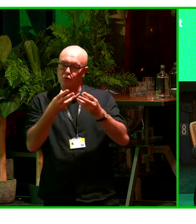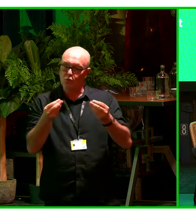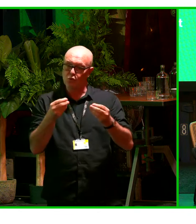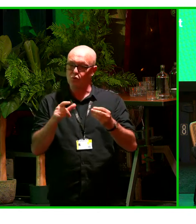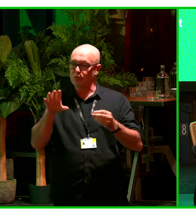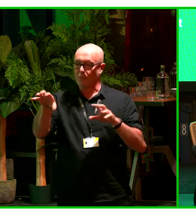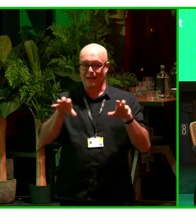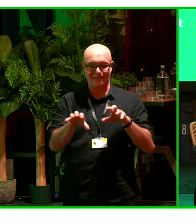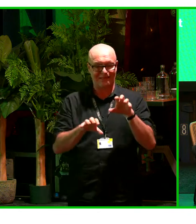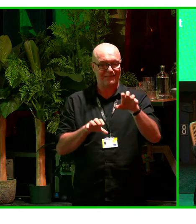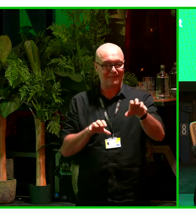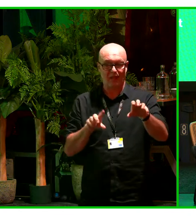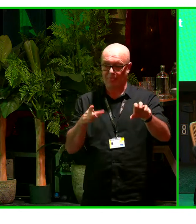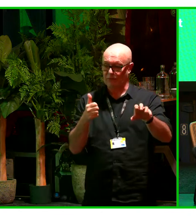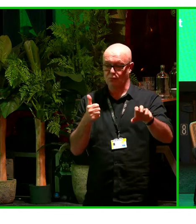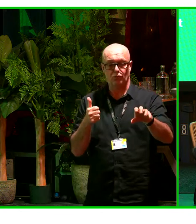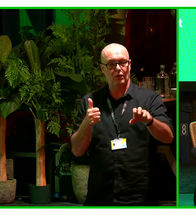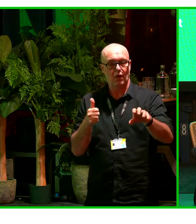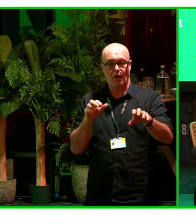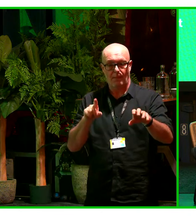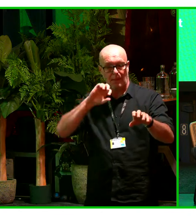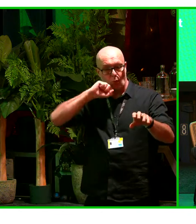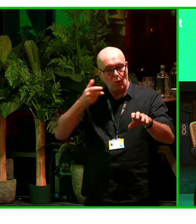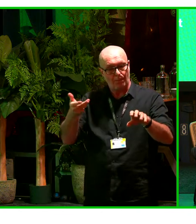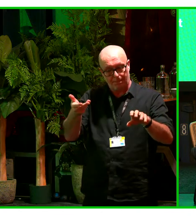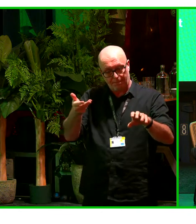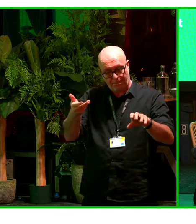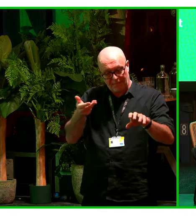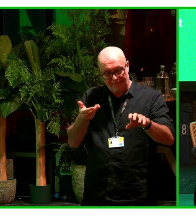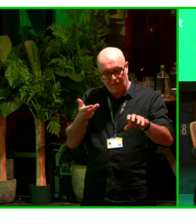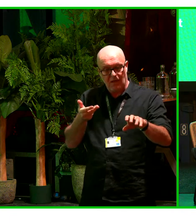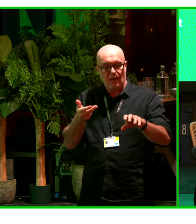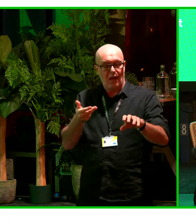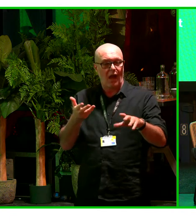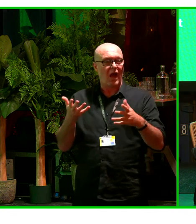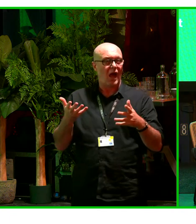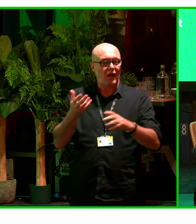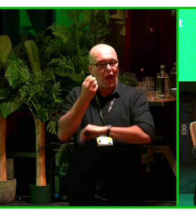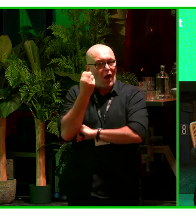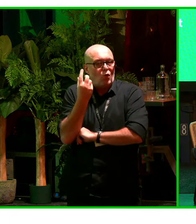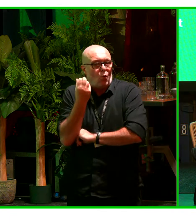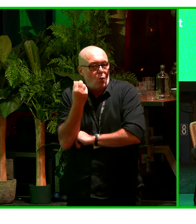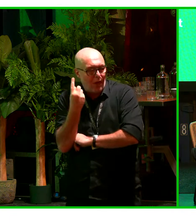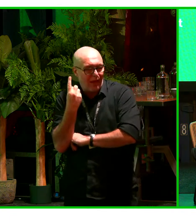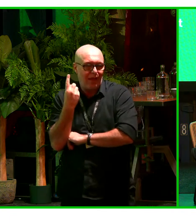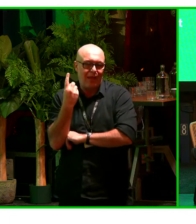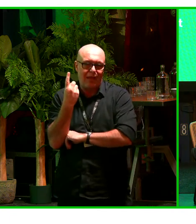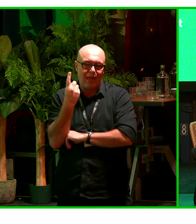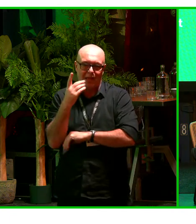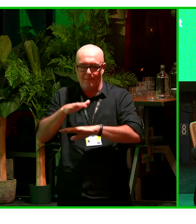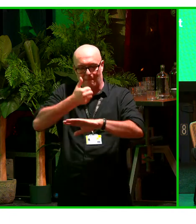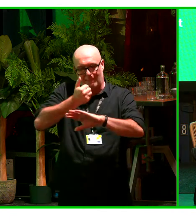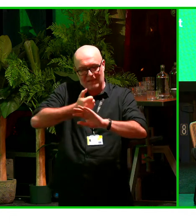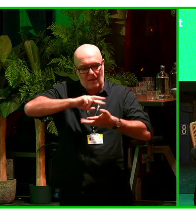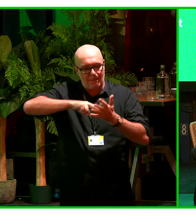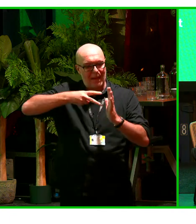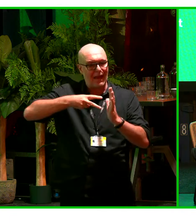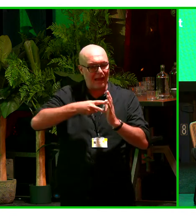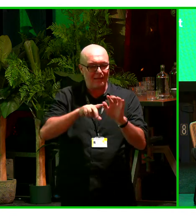that gives an informed baseline for everybody within an area to work towards the changes that we